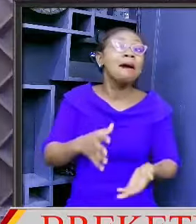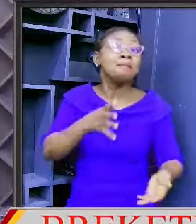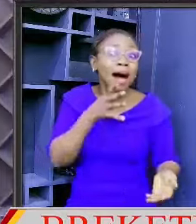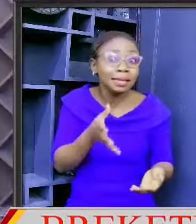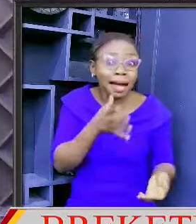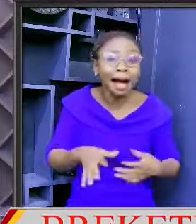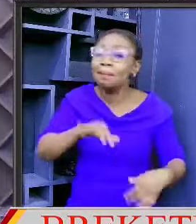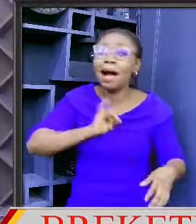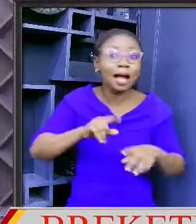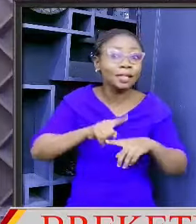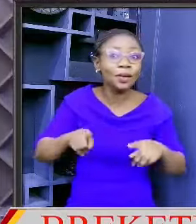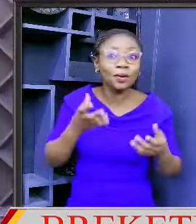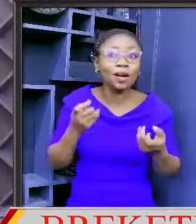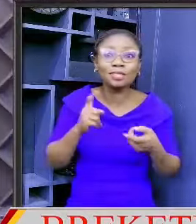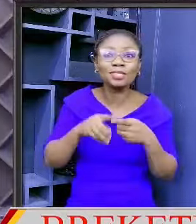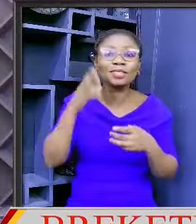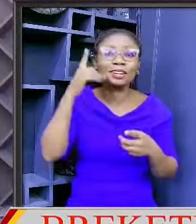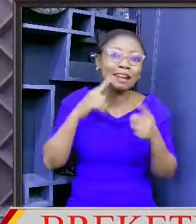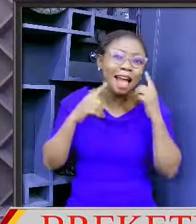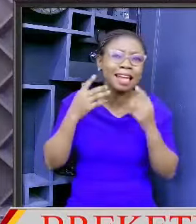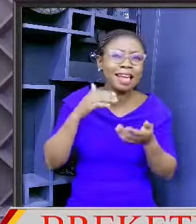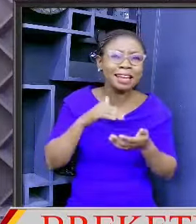Madam, I don't want to cry again.